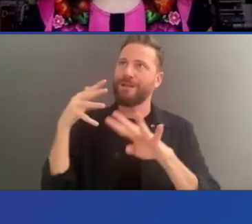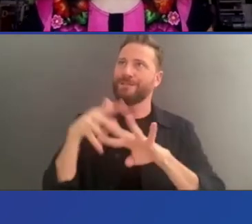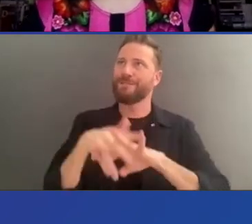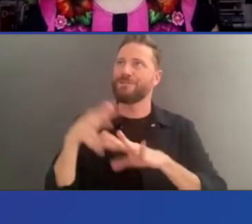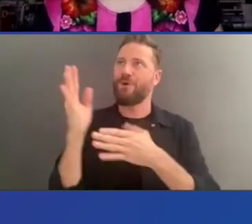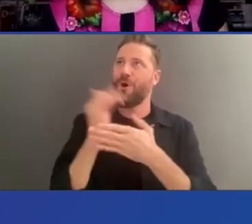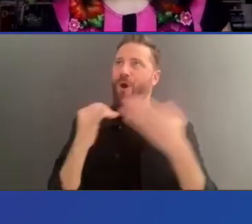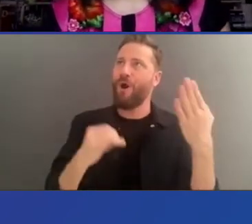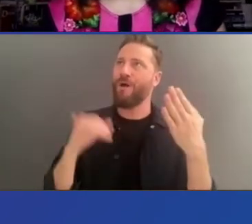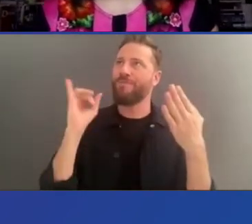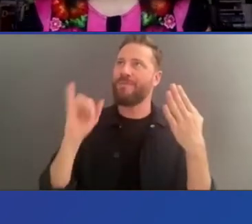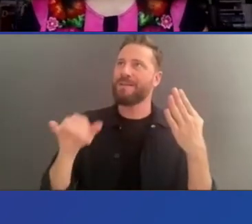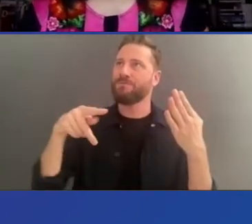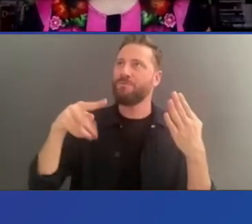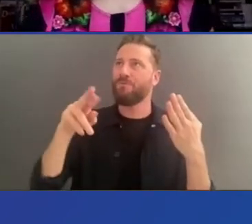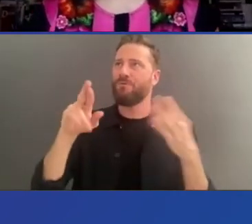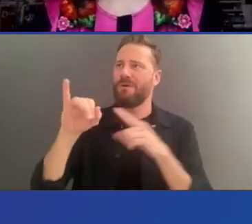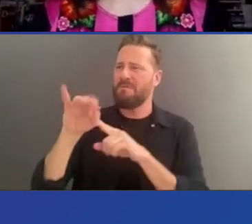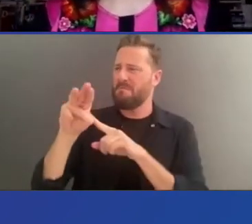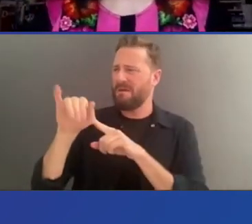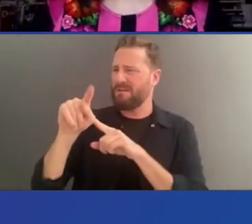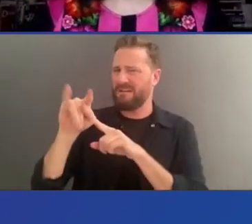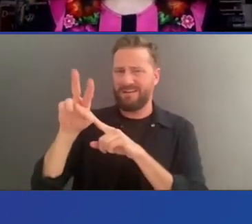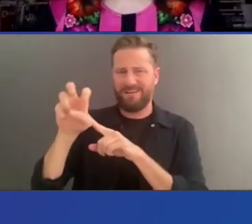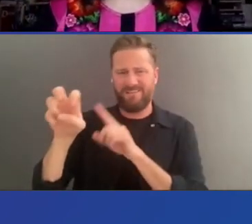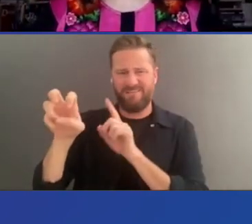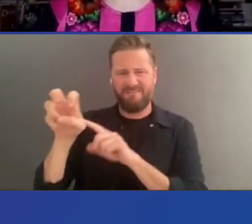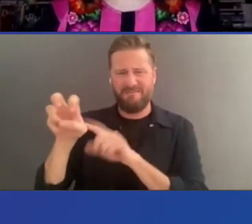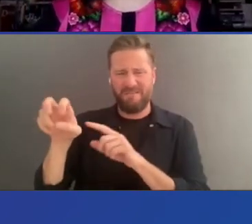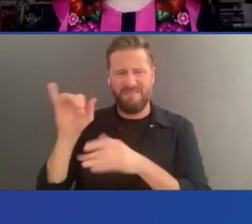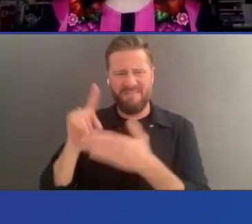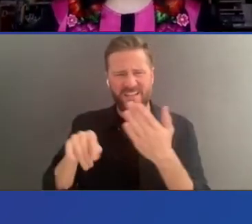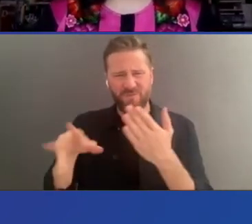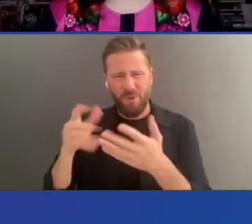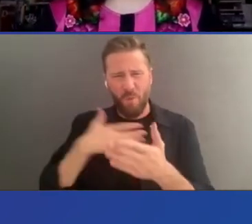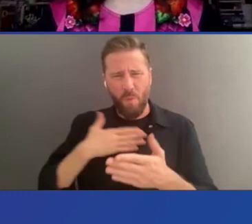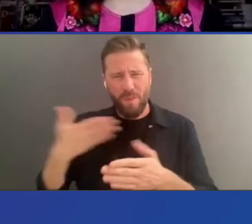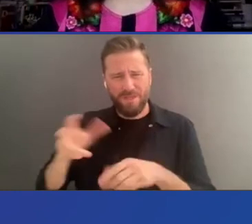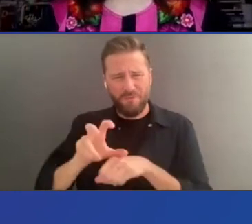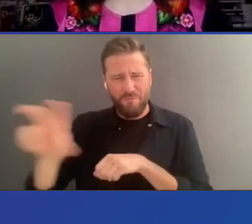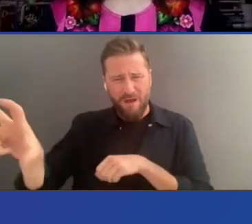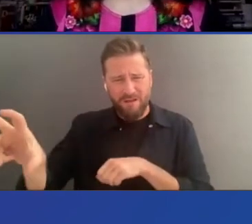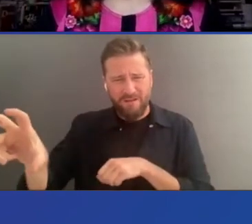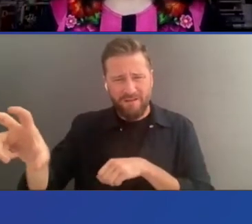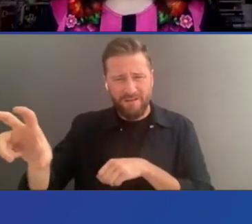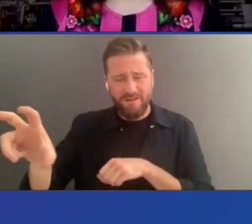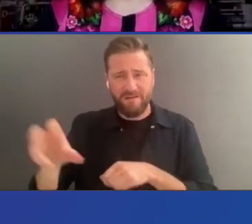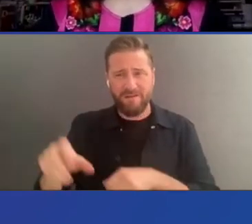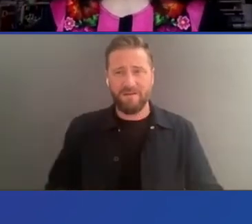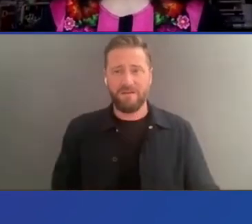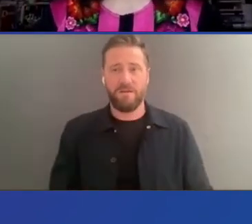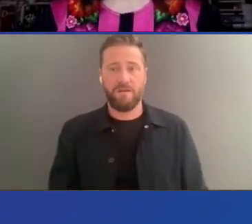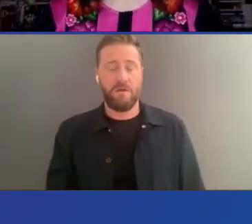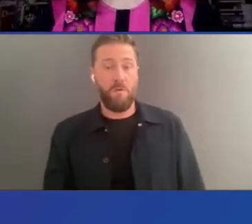forms are, that's what they're willing to fund. Well, Yeah, no, they're not trying to fund that.